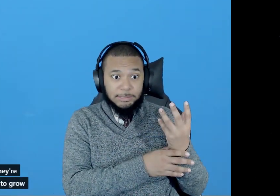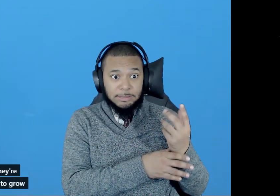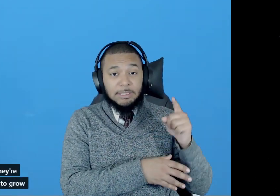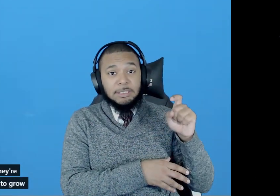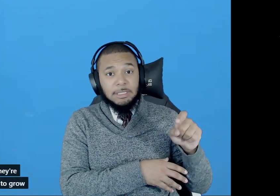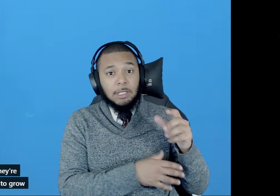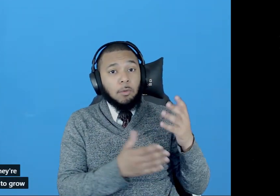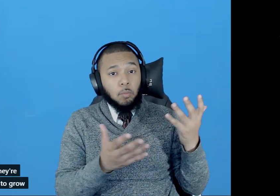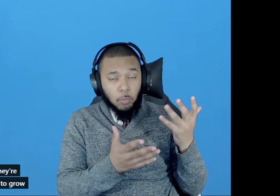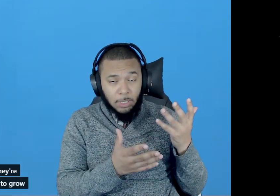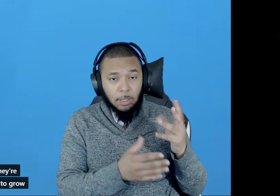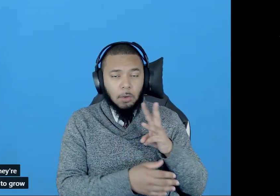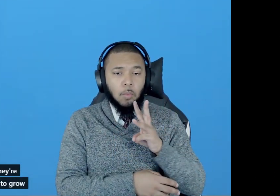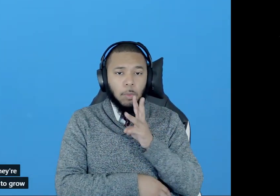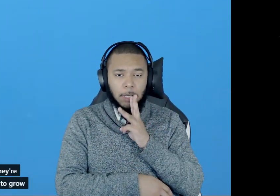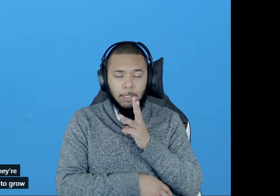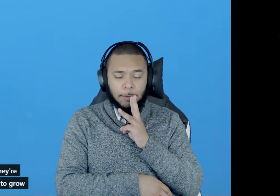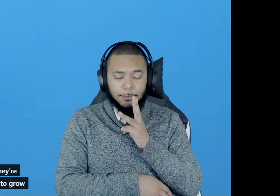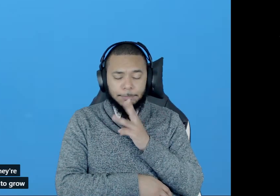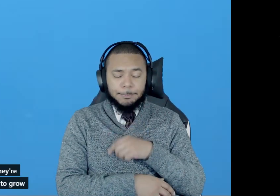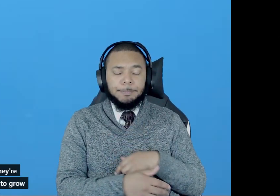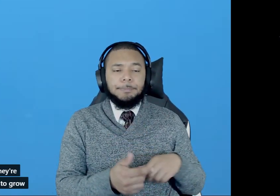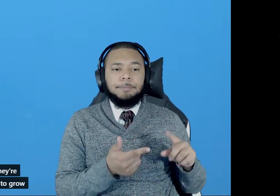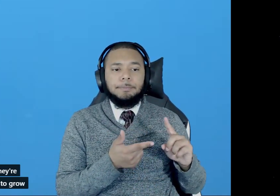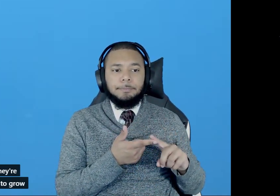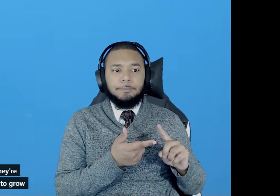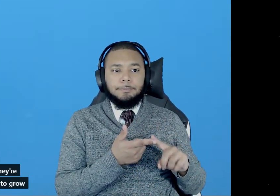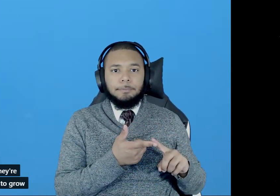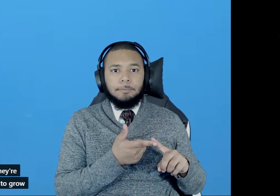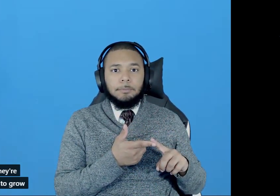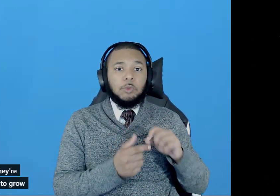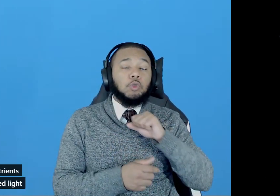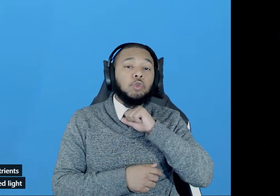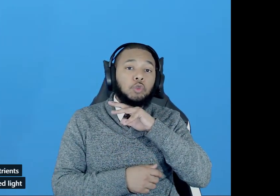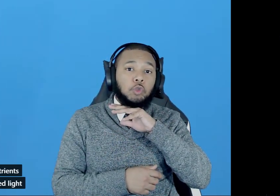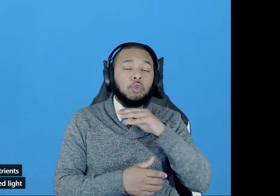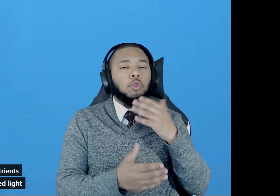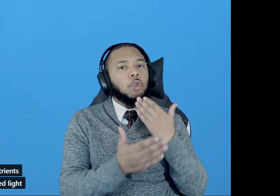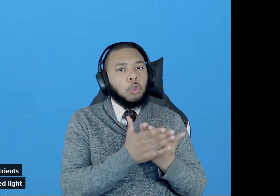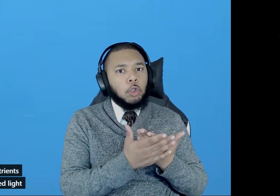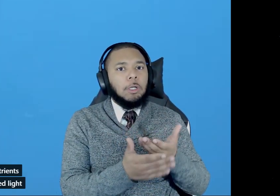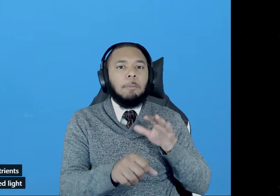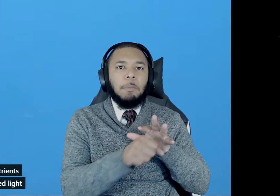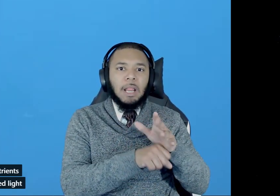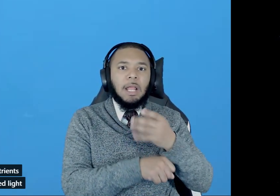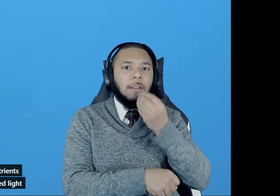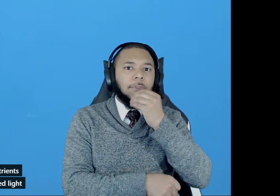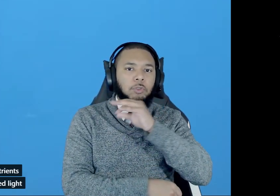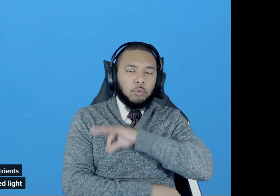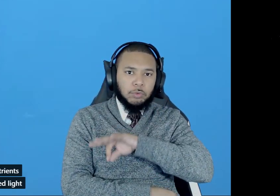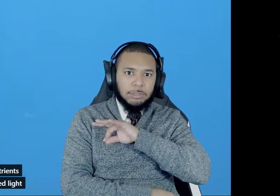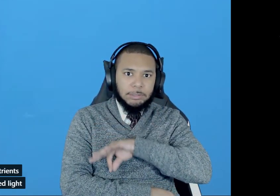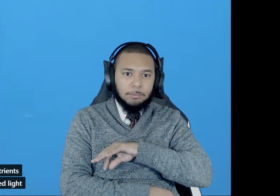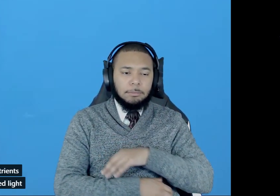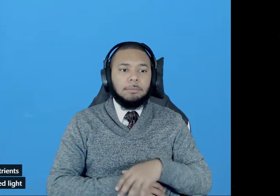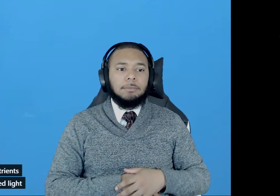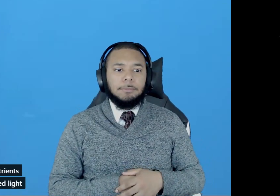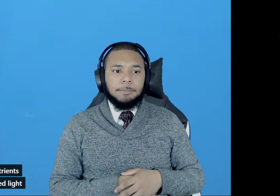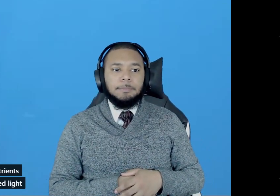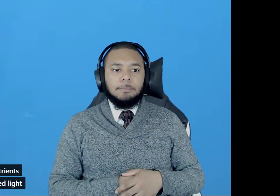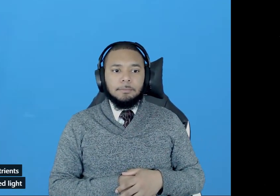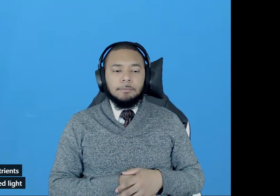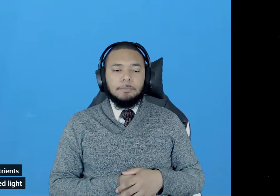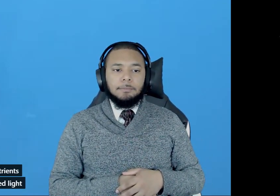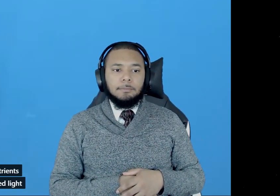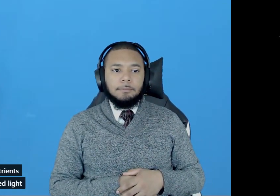in order to carry that out. They're going to need some good soil to grow in. They're going to need nutrients in